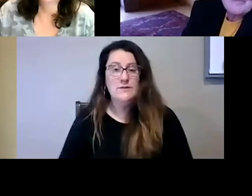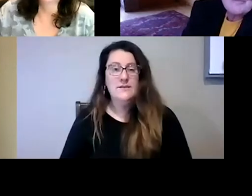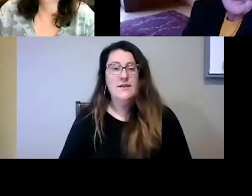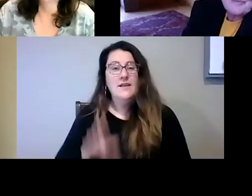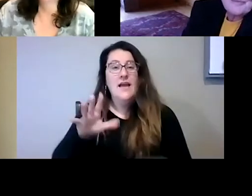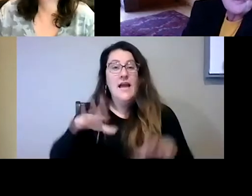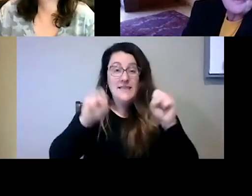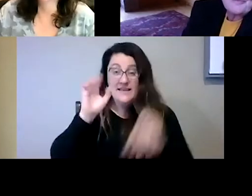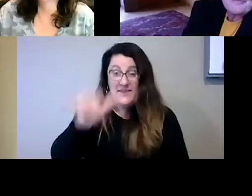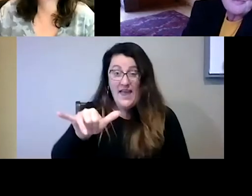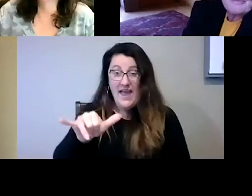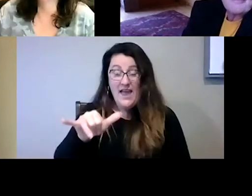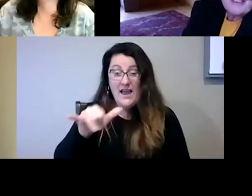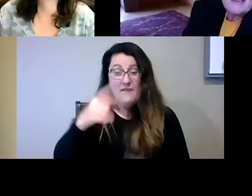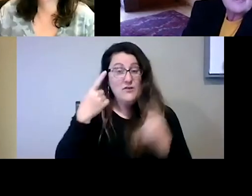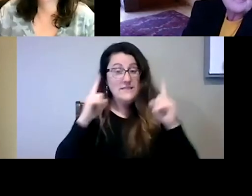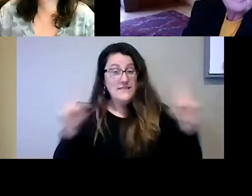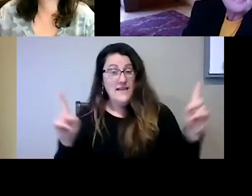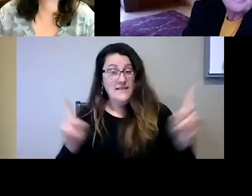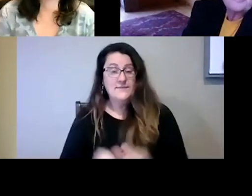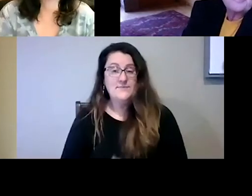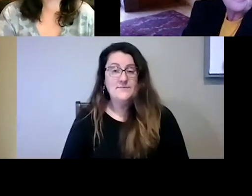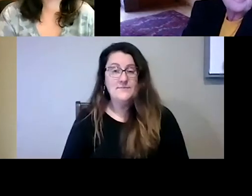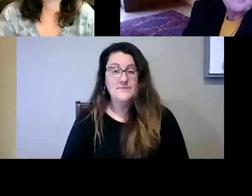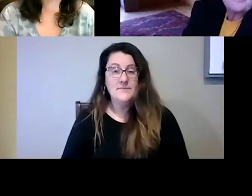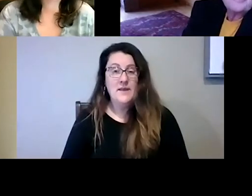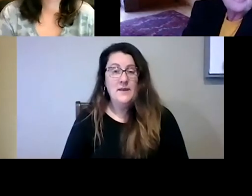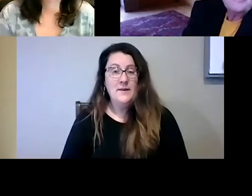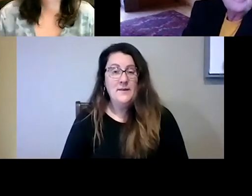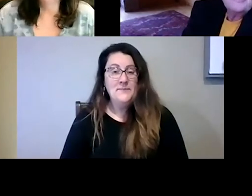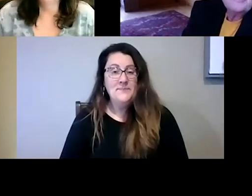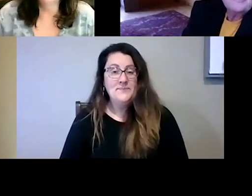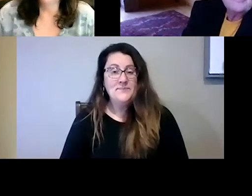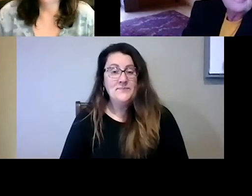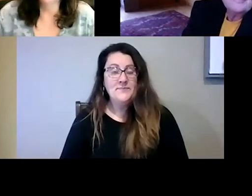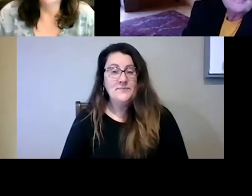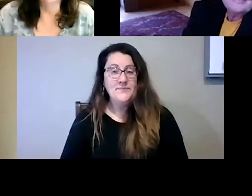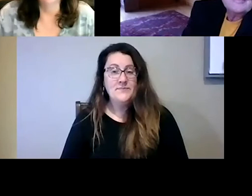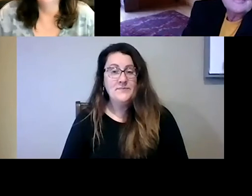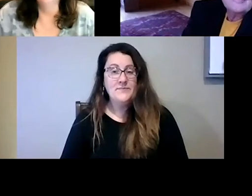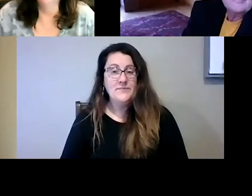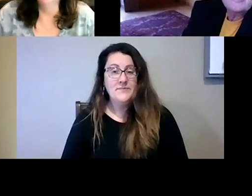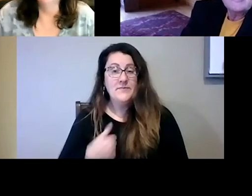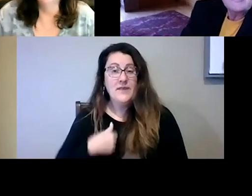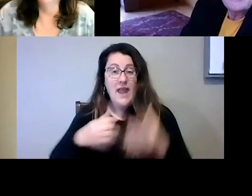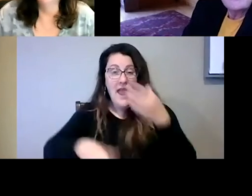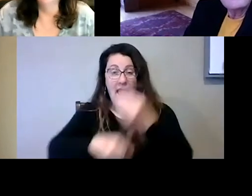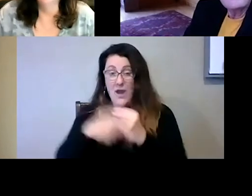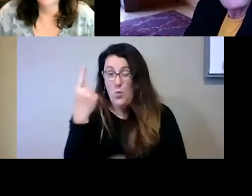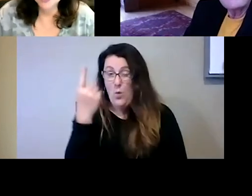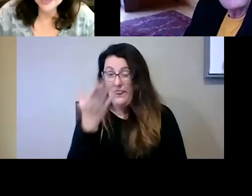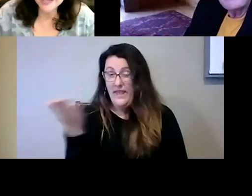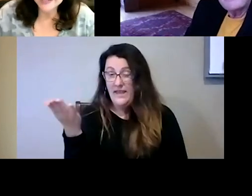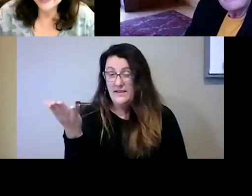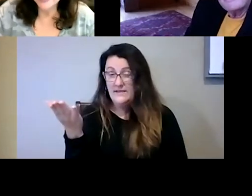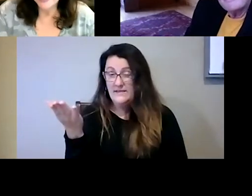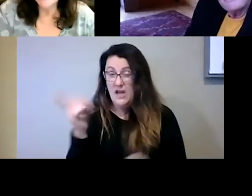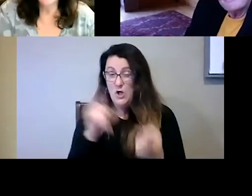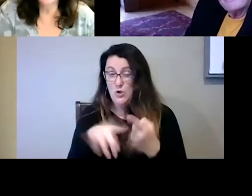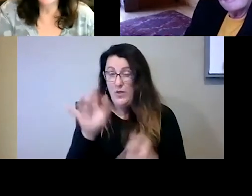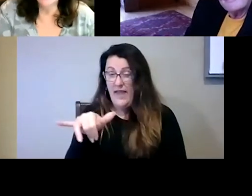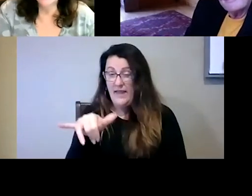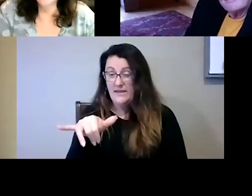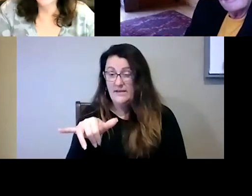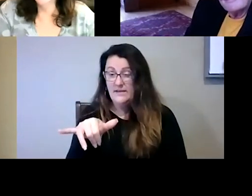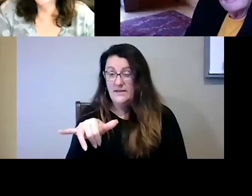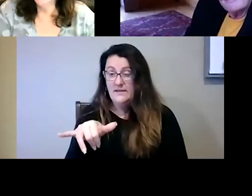really takes in order to be successful. So. If I could just add one thing to that, and I